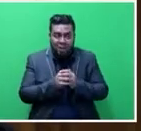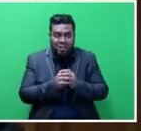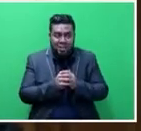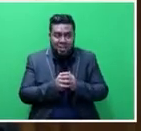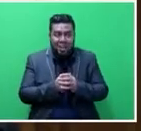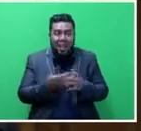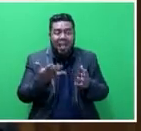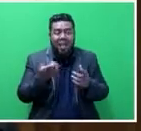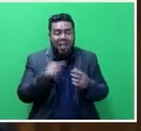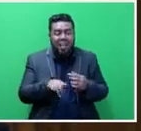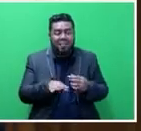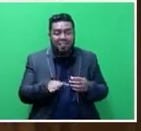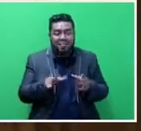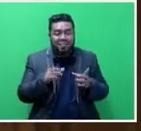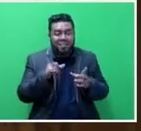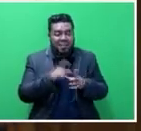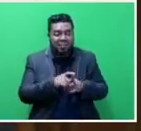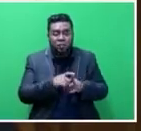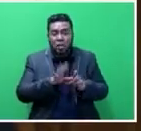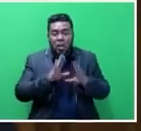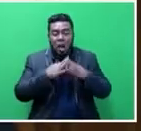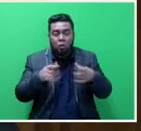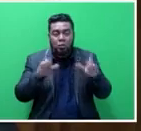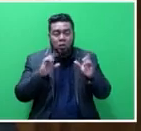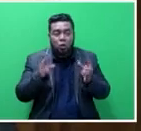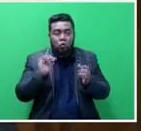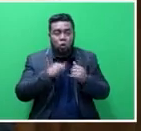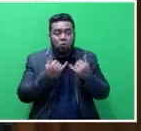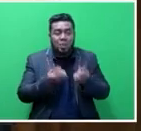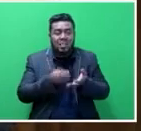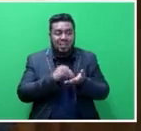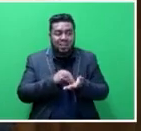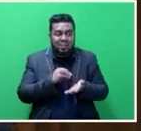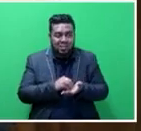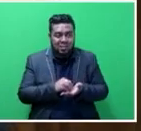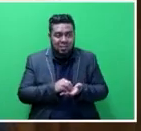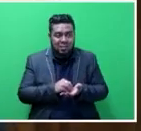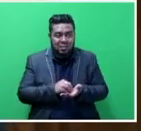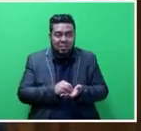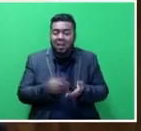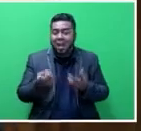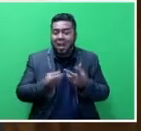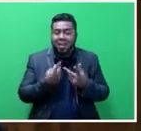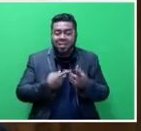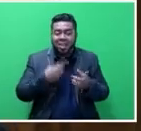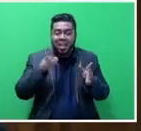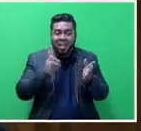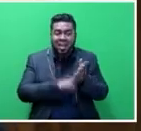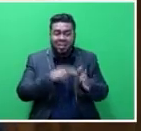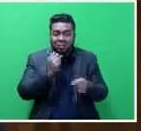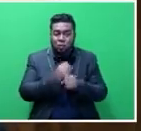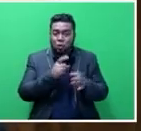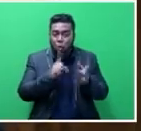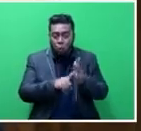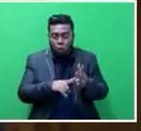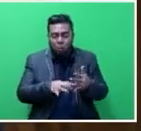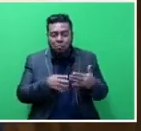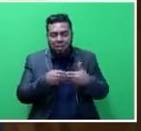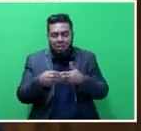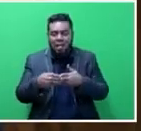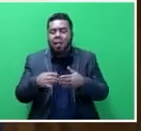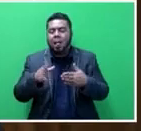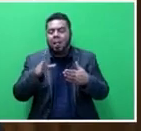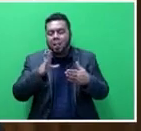the District Council of Social Services all over the country and other NGOs, took the lead in helping